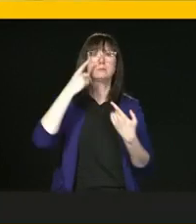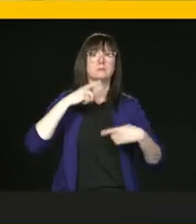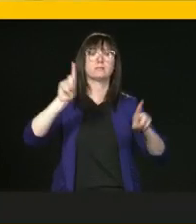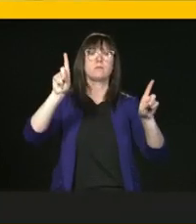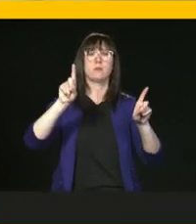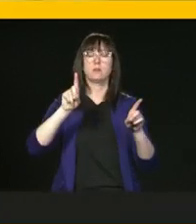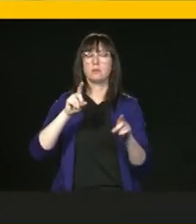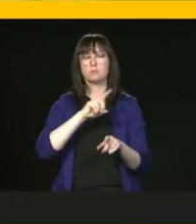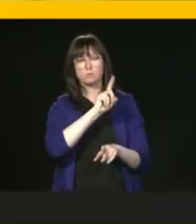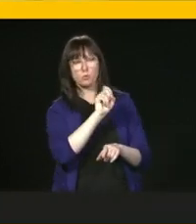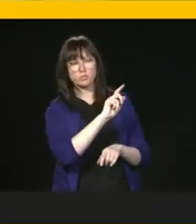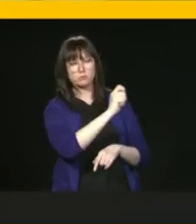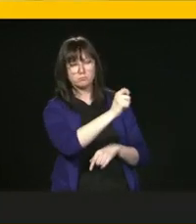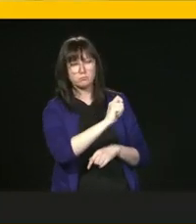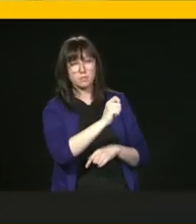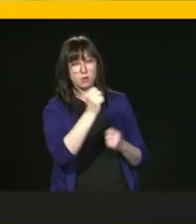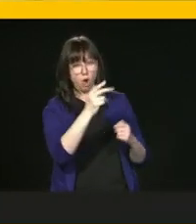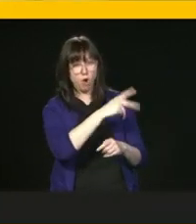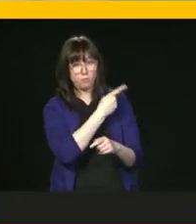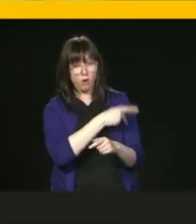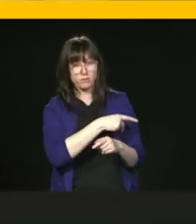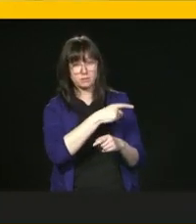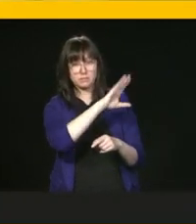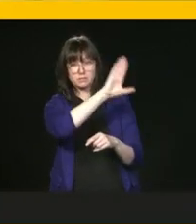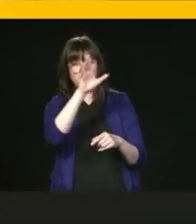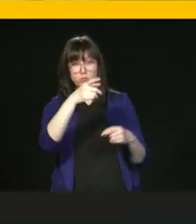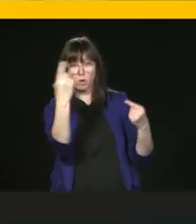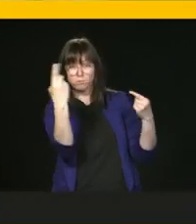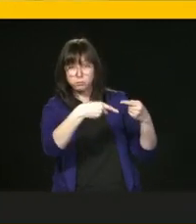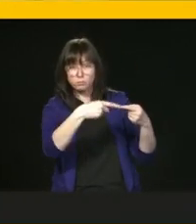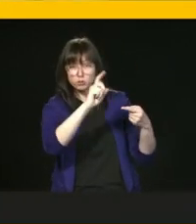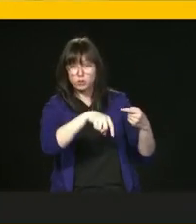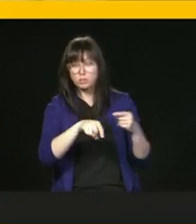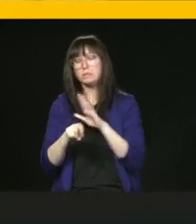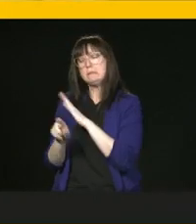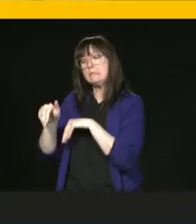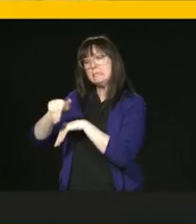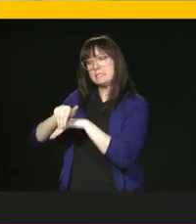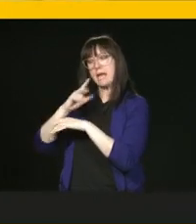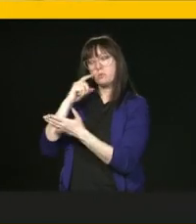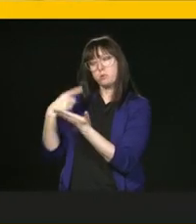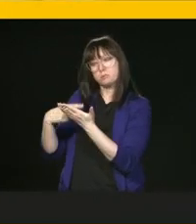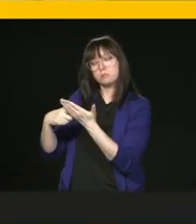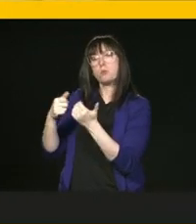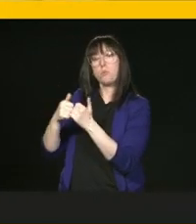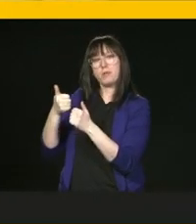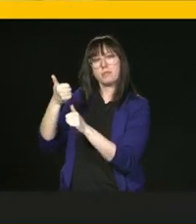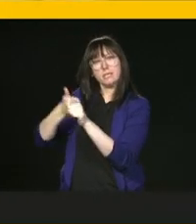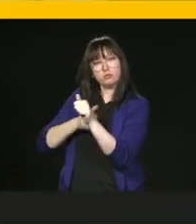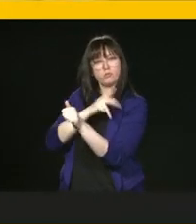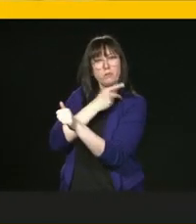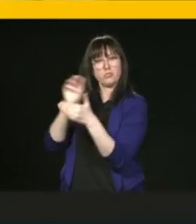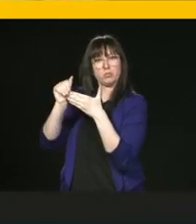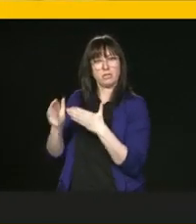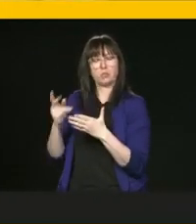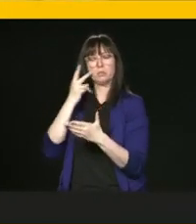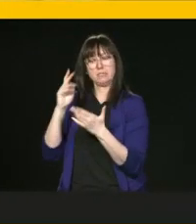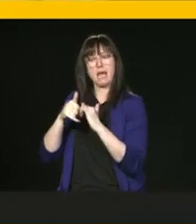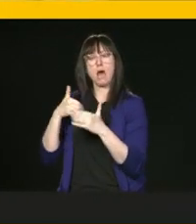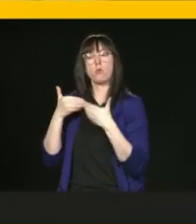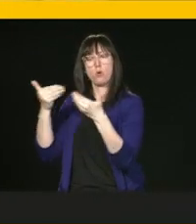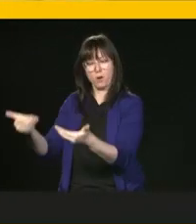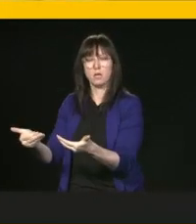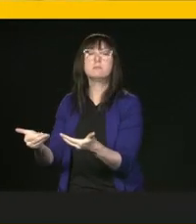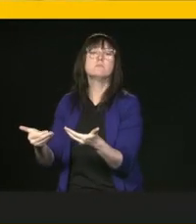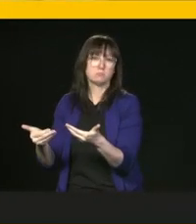all provinces and territories close their borders? I will be speaking with the premiers tonight about measures that we can take as a country to move forward, and I look forward to